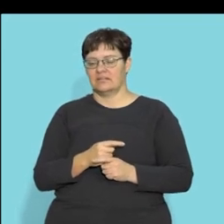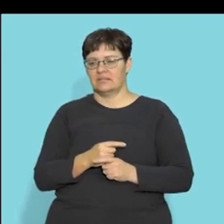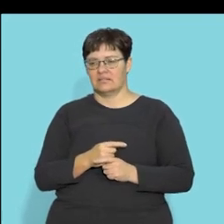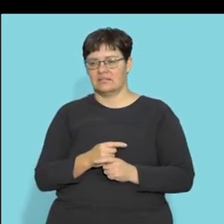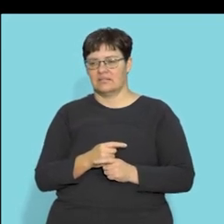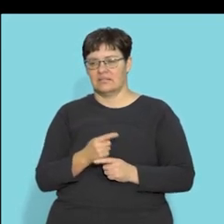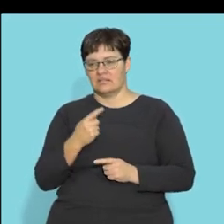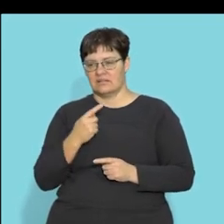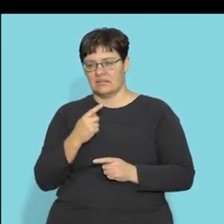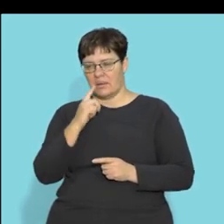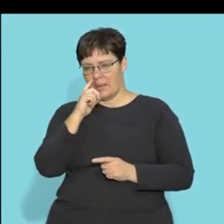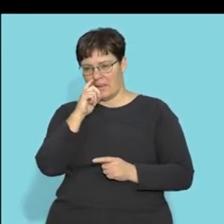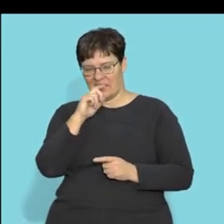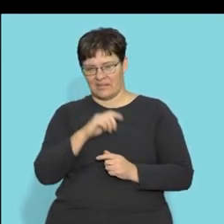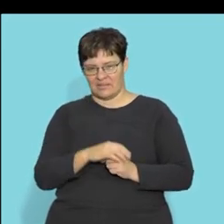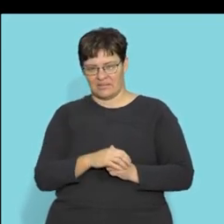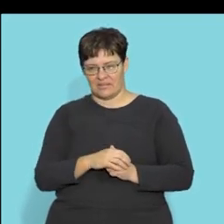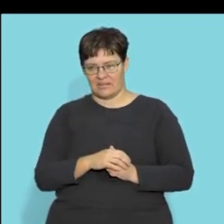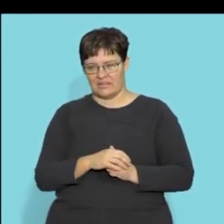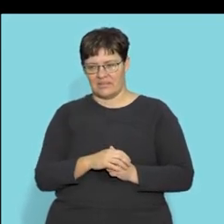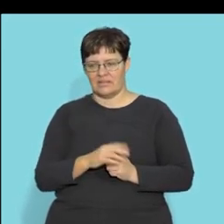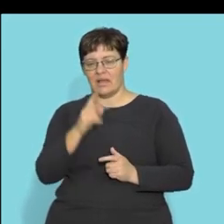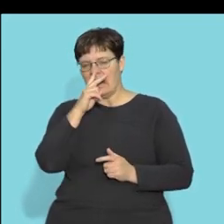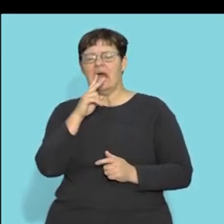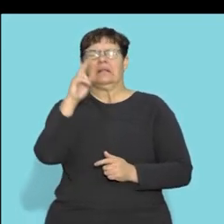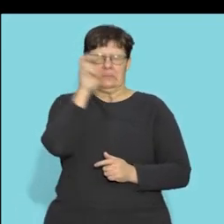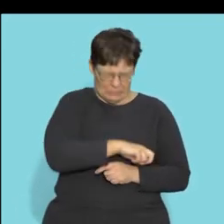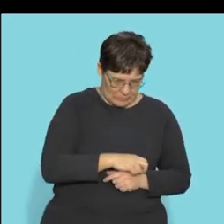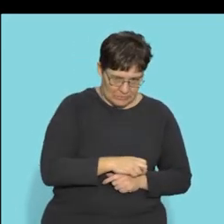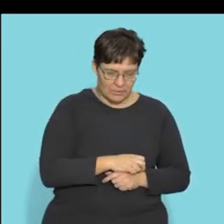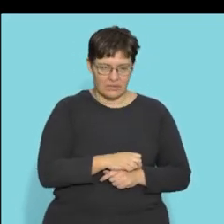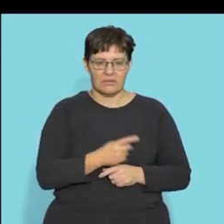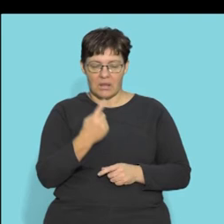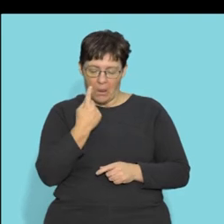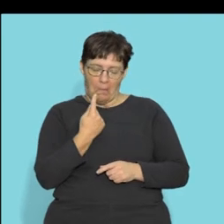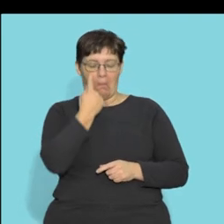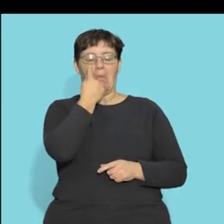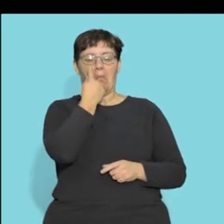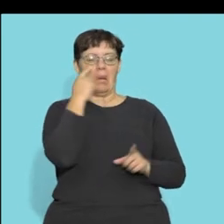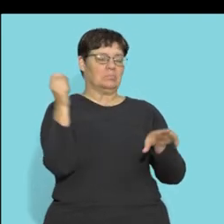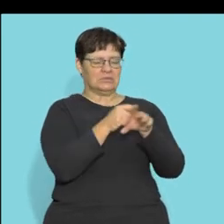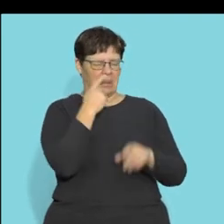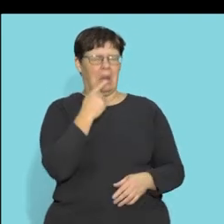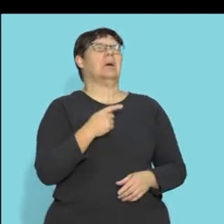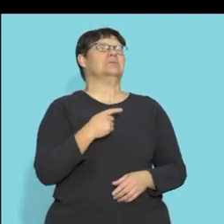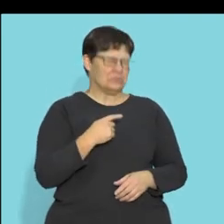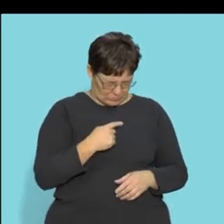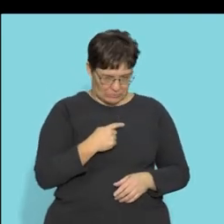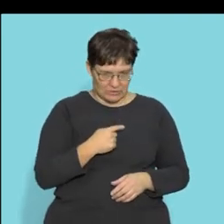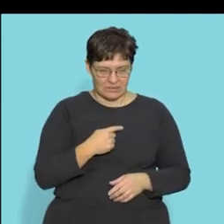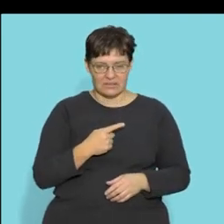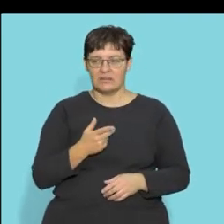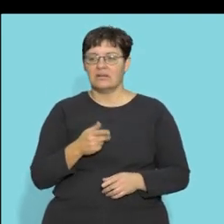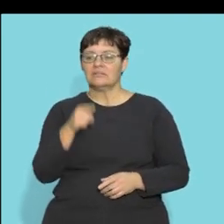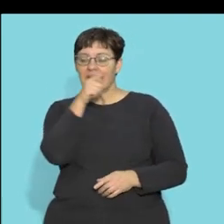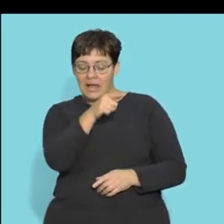so that the attack is ward off sneezing when the mosquito goes up in your nose and you sneeze